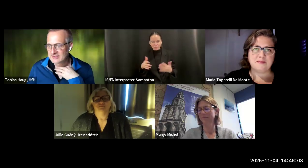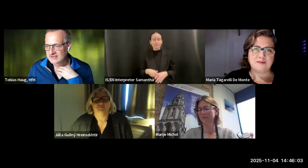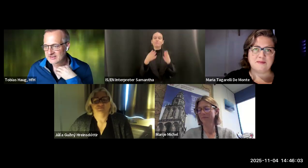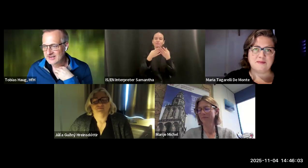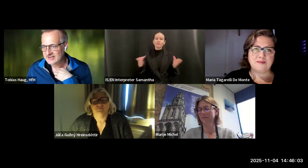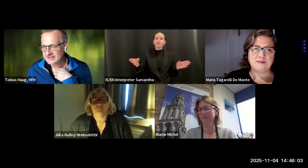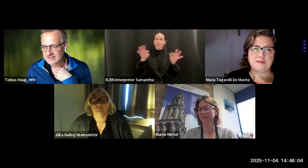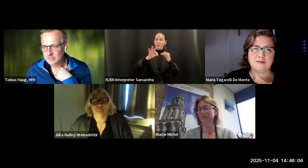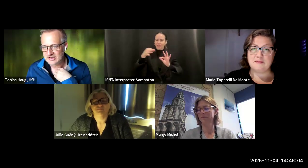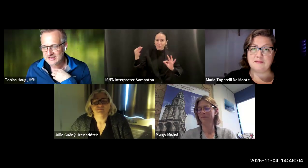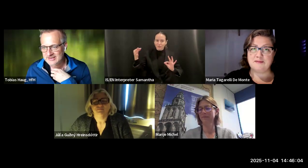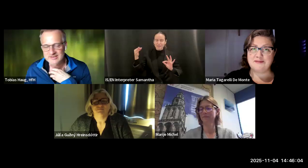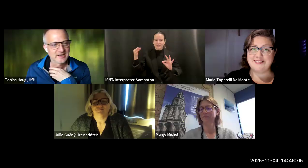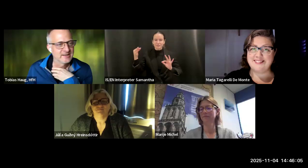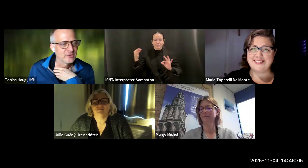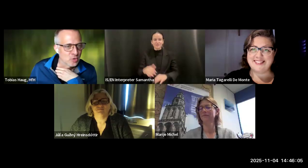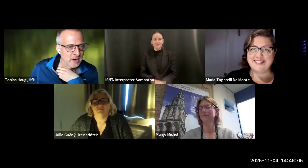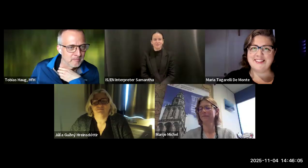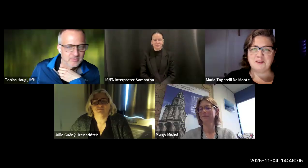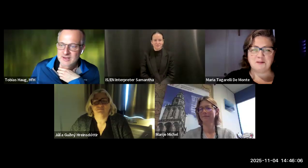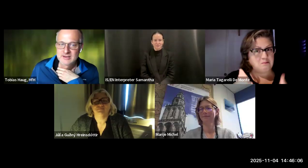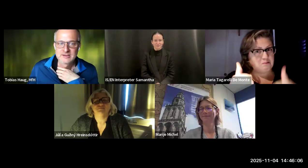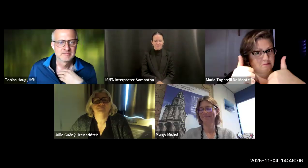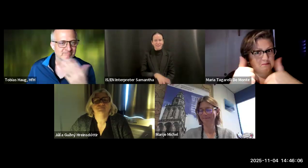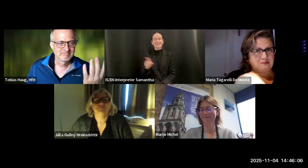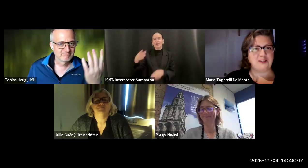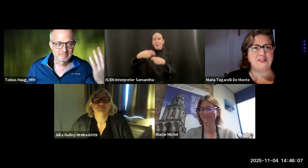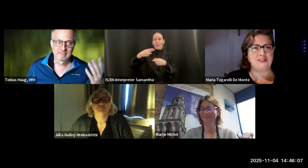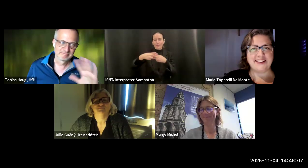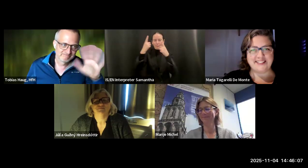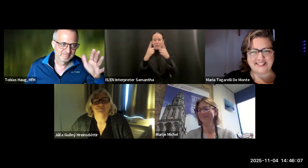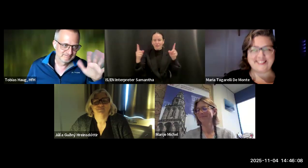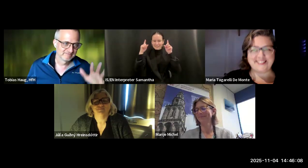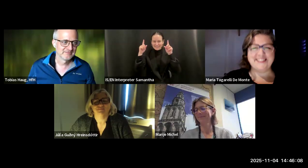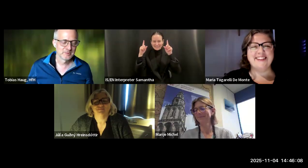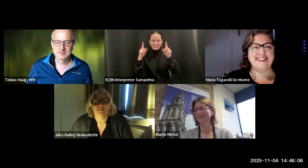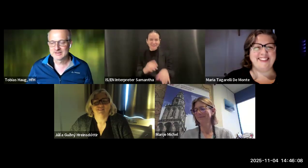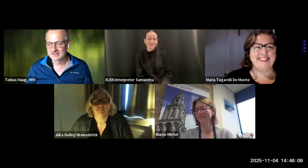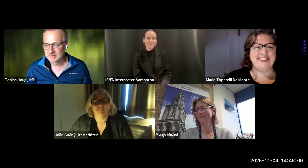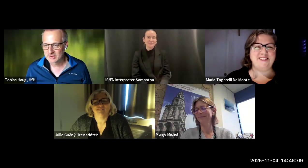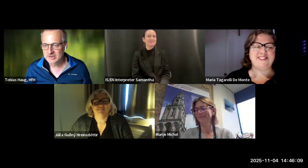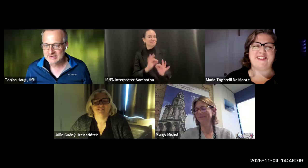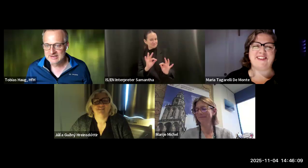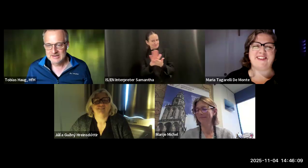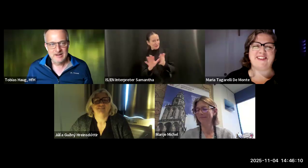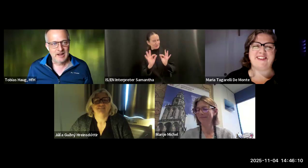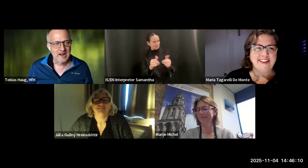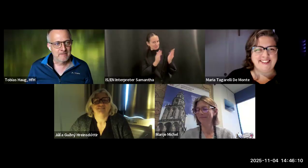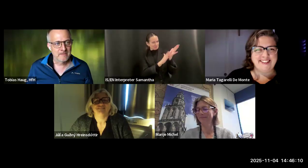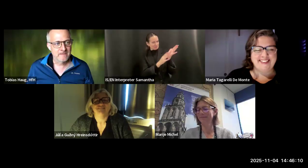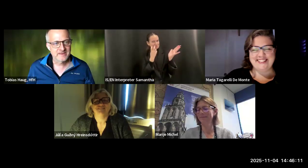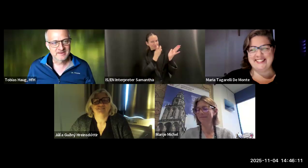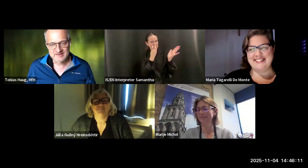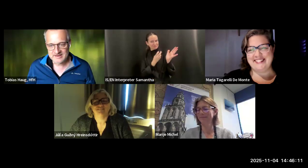the Università degli Studi Internazionali di Roma. Very nice. Well, all right.